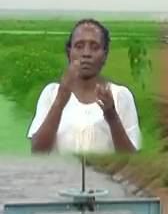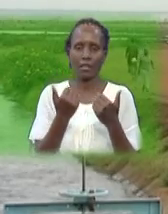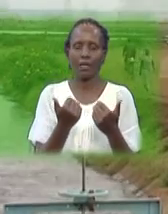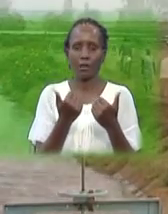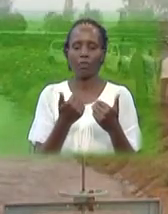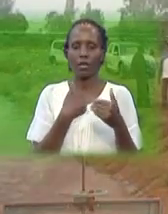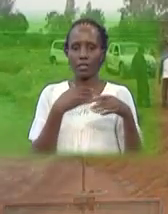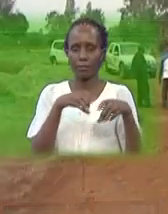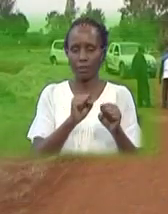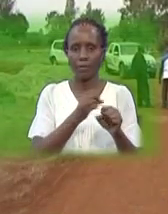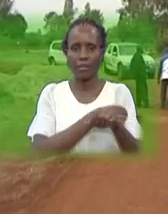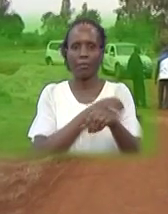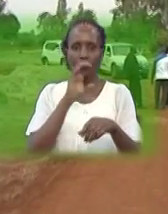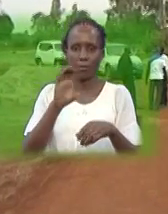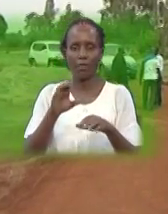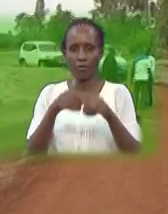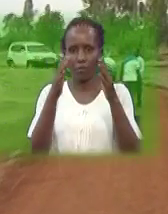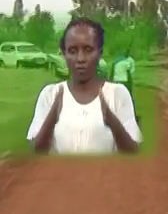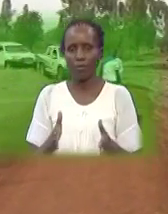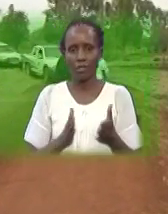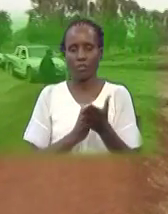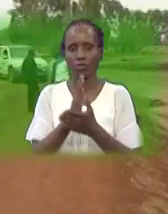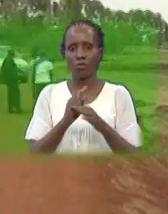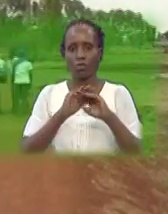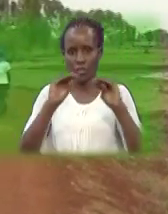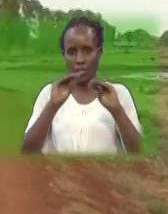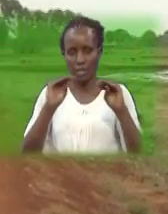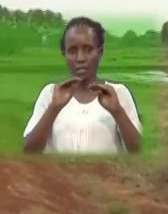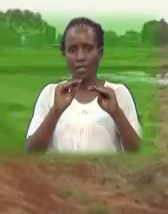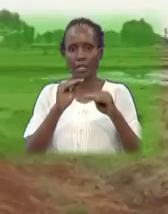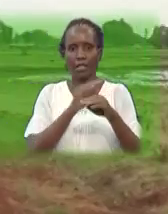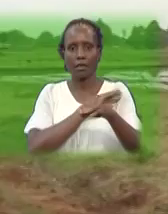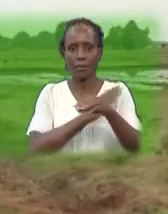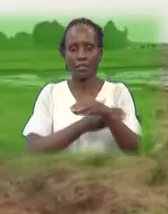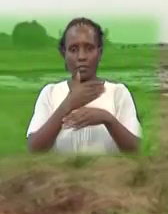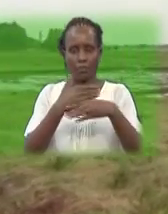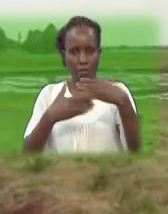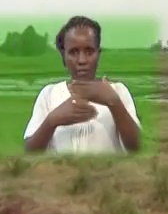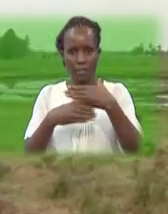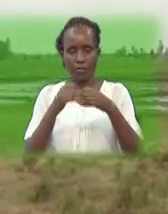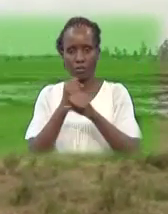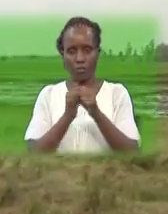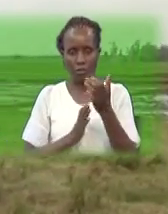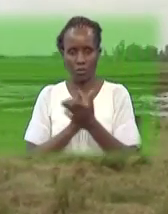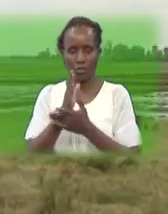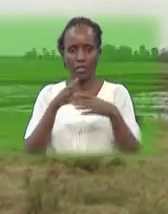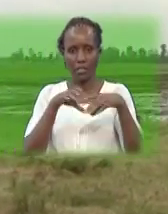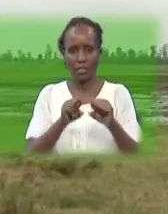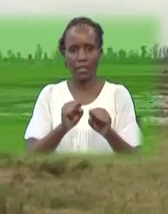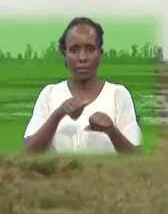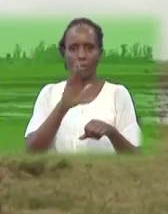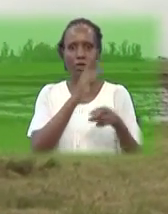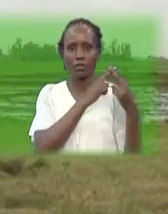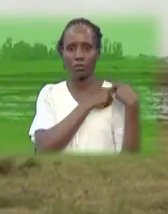has also been undertaking the empowerment of the farmers through training and capacity building to ensure that they take up more